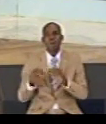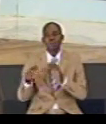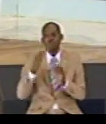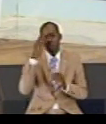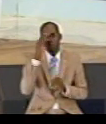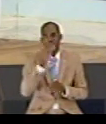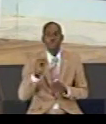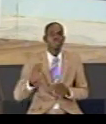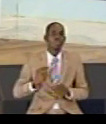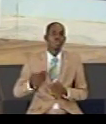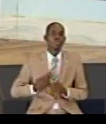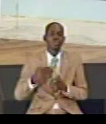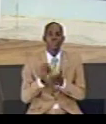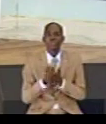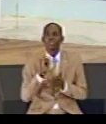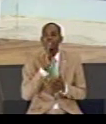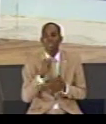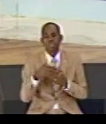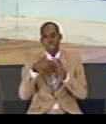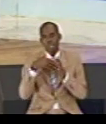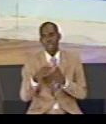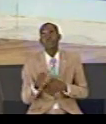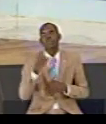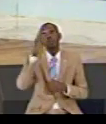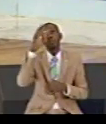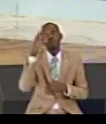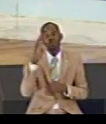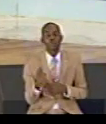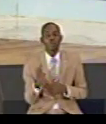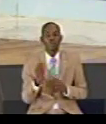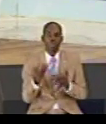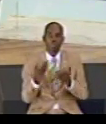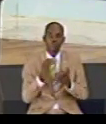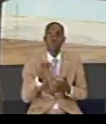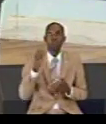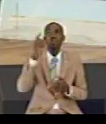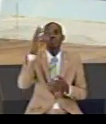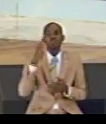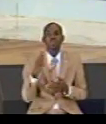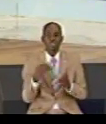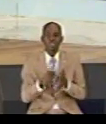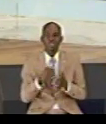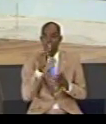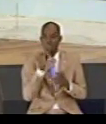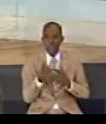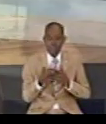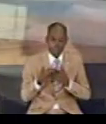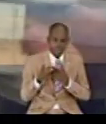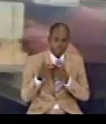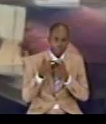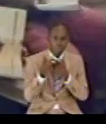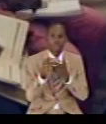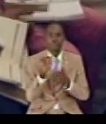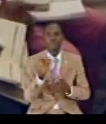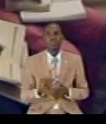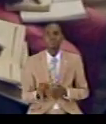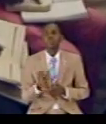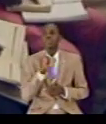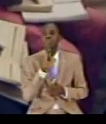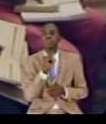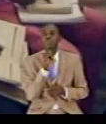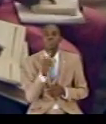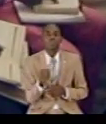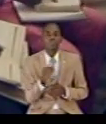panting after God and thirsty after God is running, literally? It's not